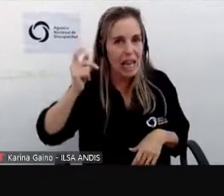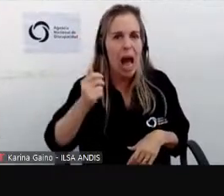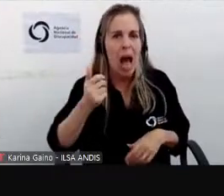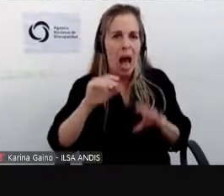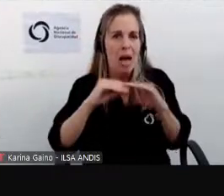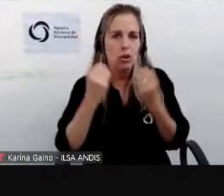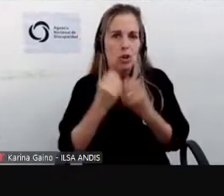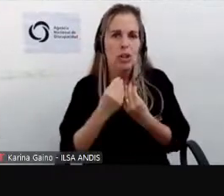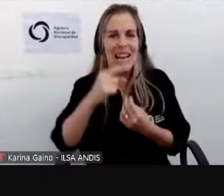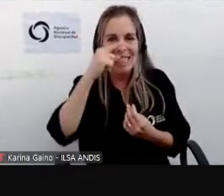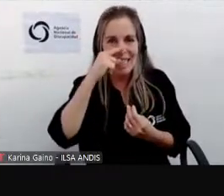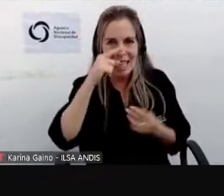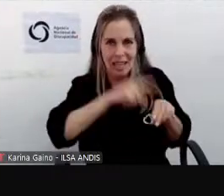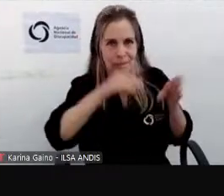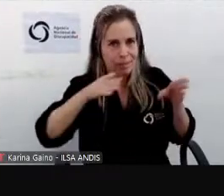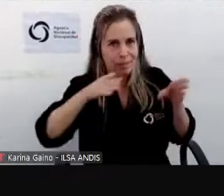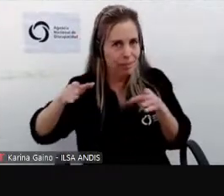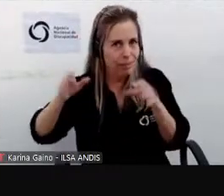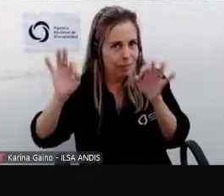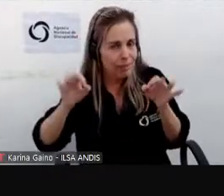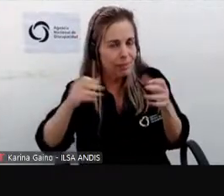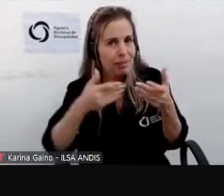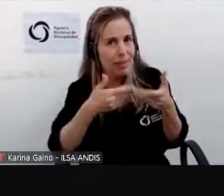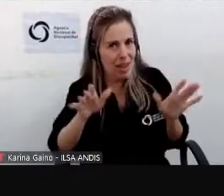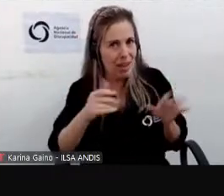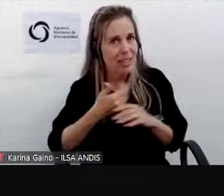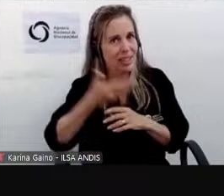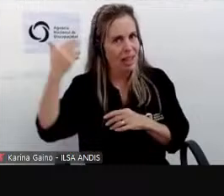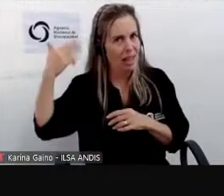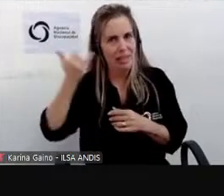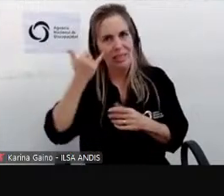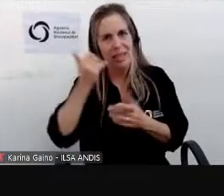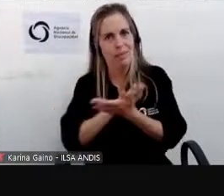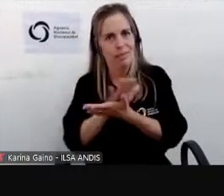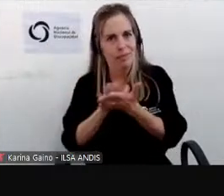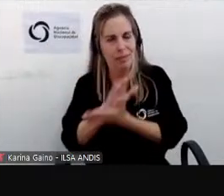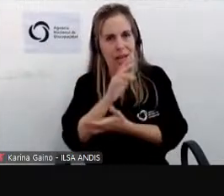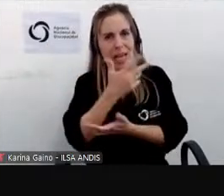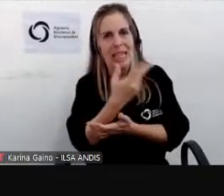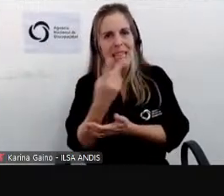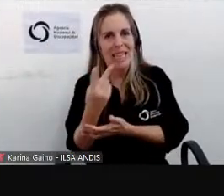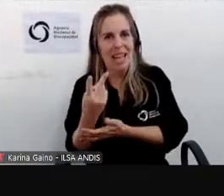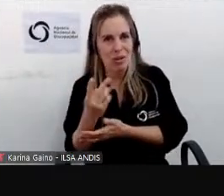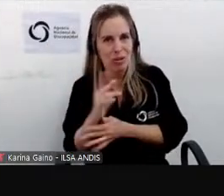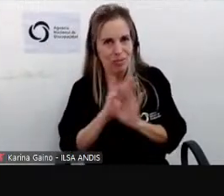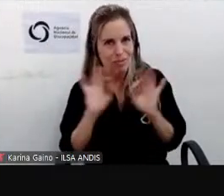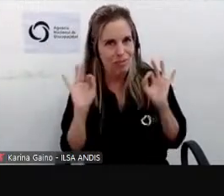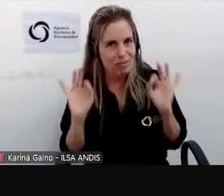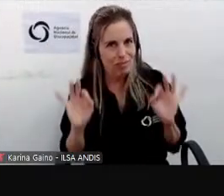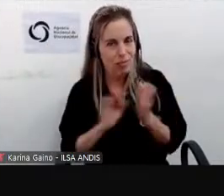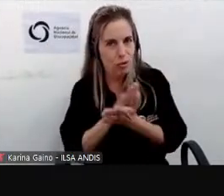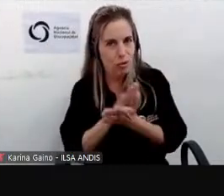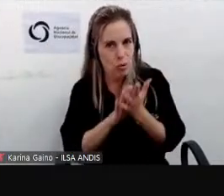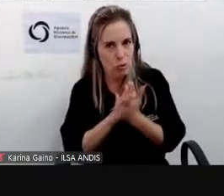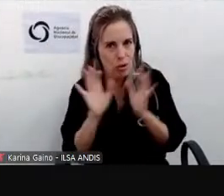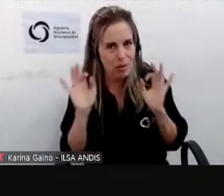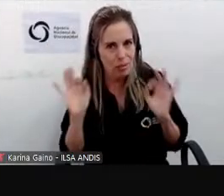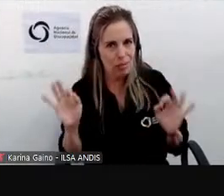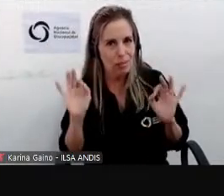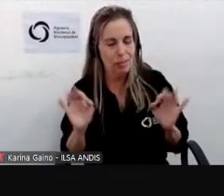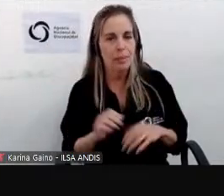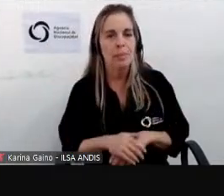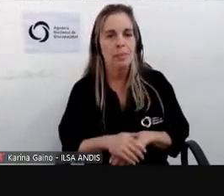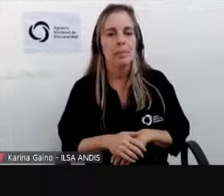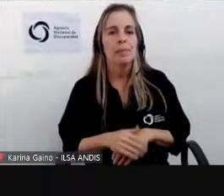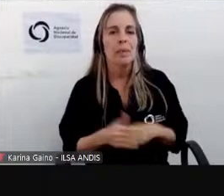stages. In Chile, we have 7 cases open. We've been able to close 32 specific cases.